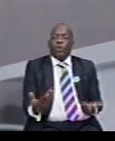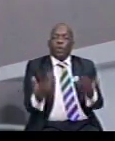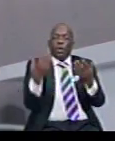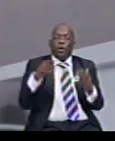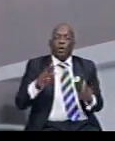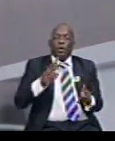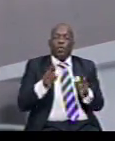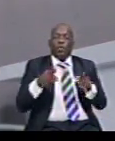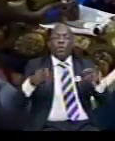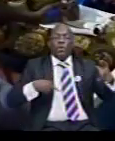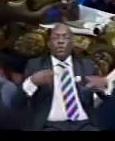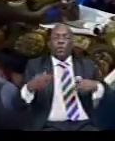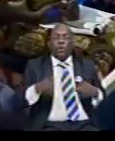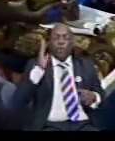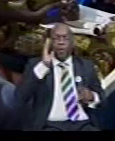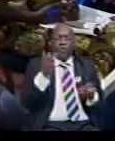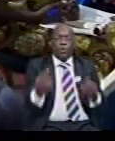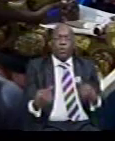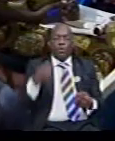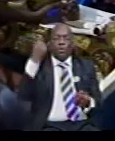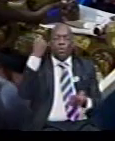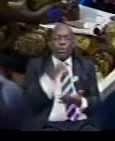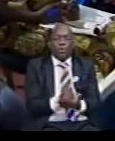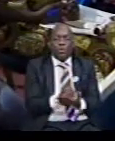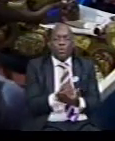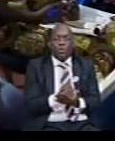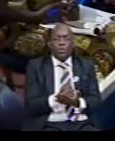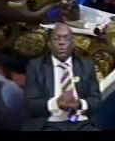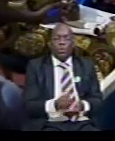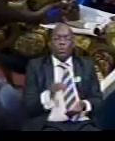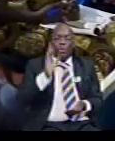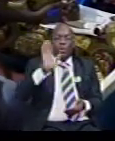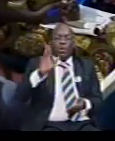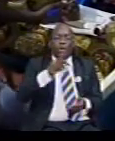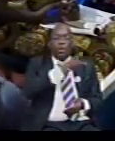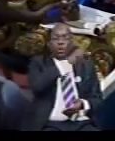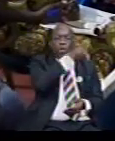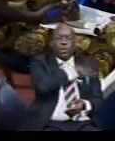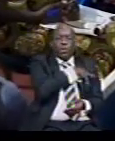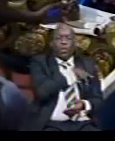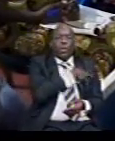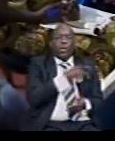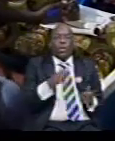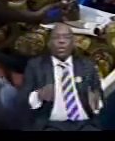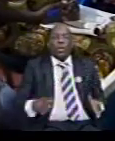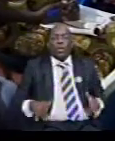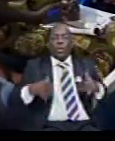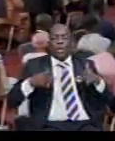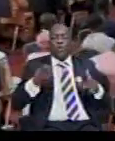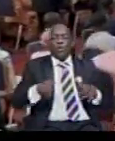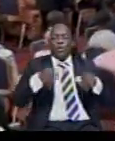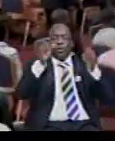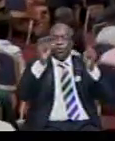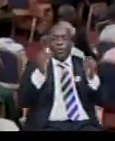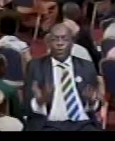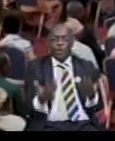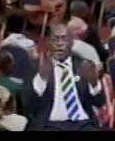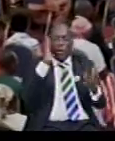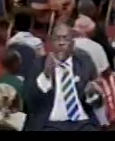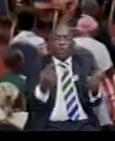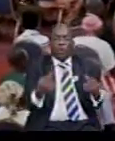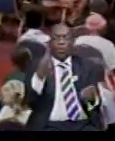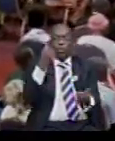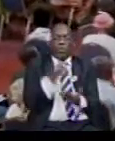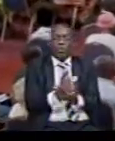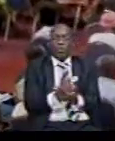revival will come. Your personal life, the fire will come. In